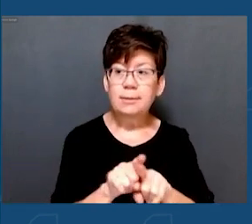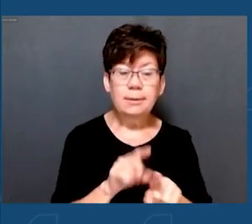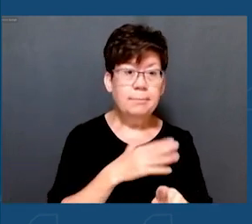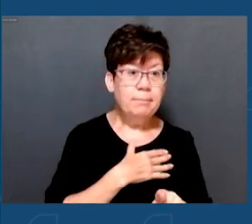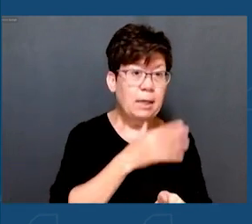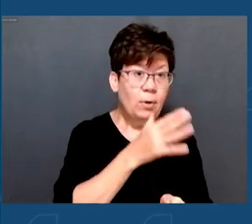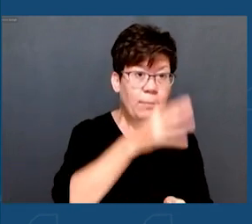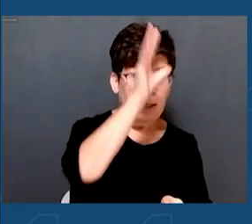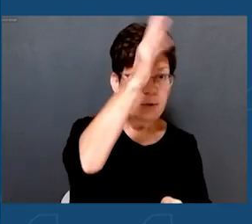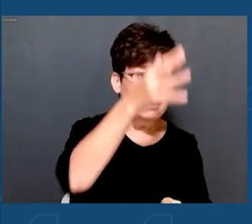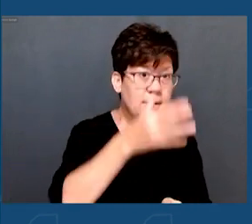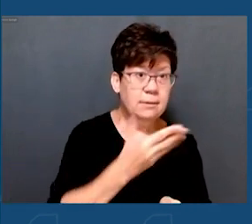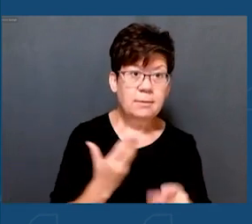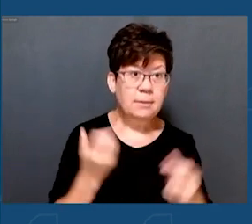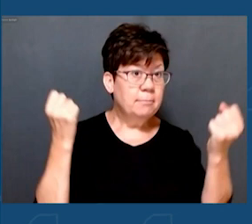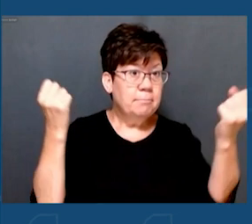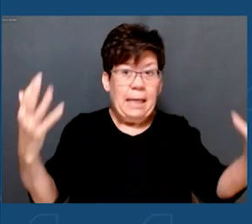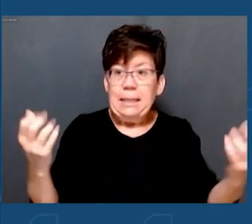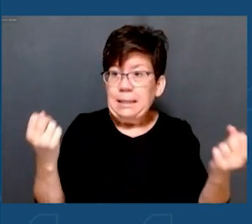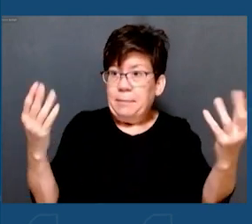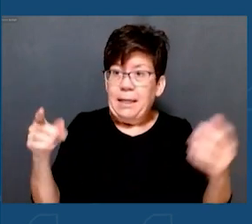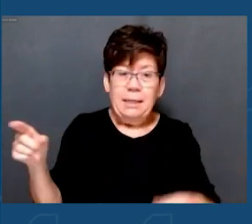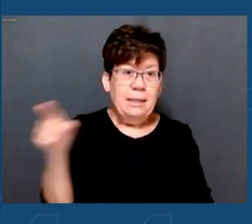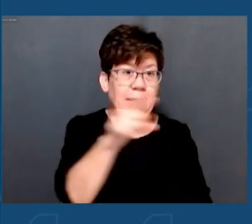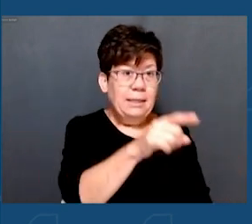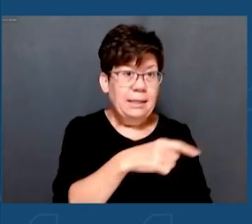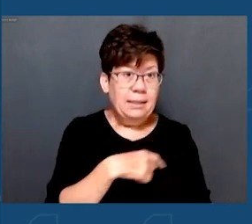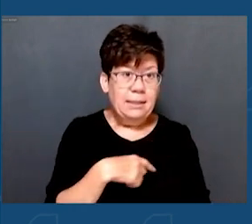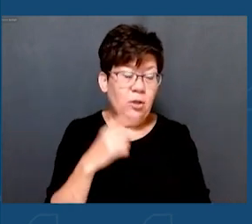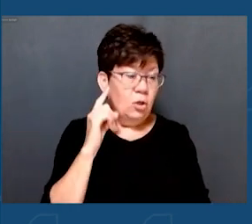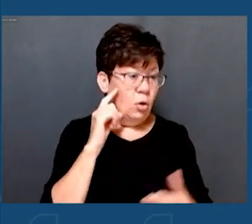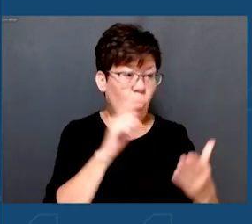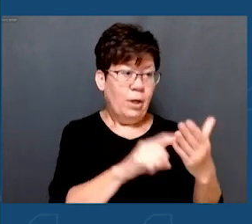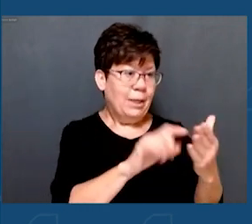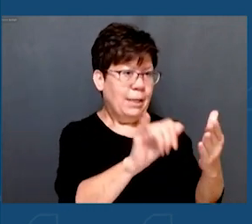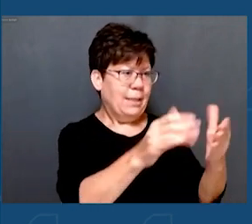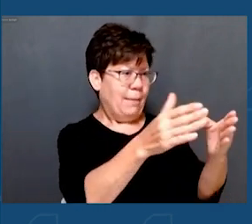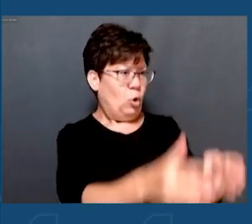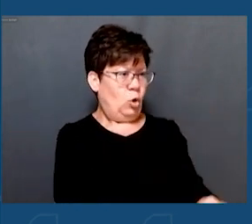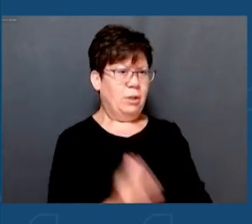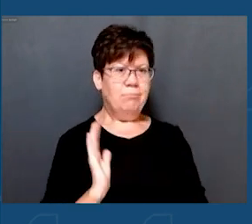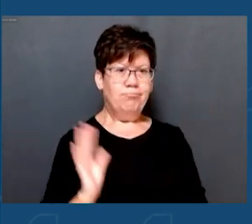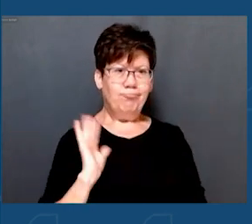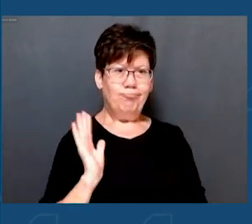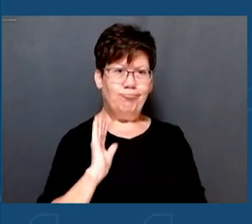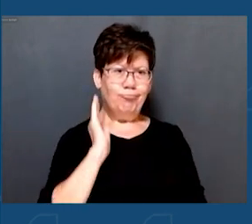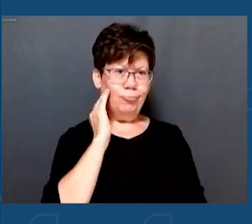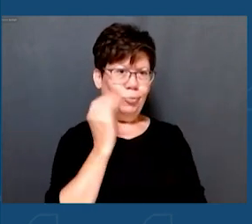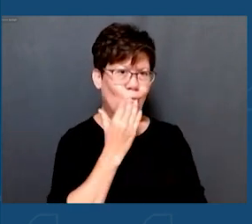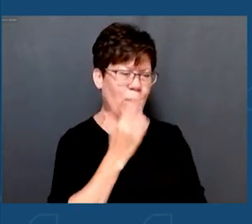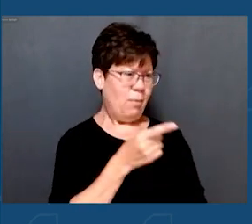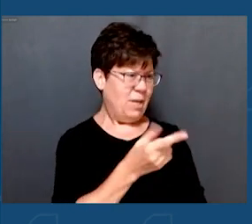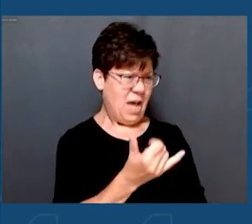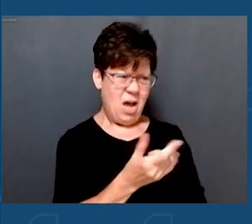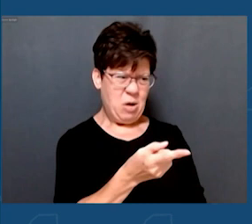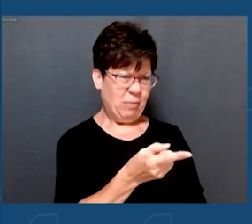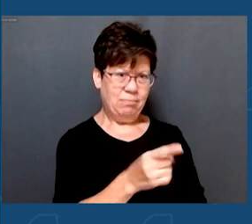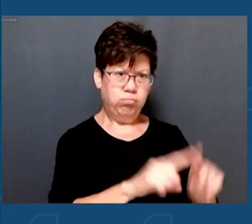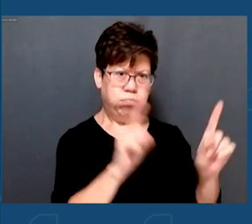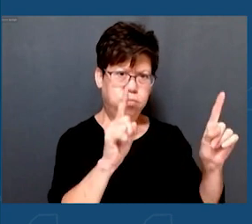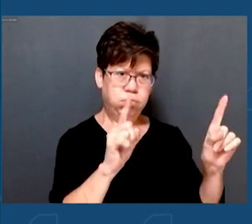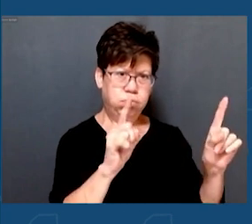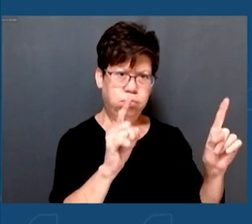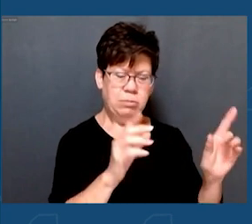many other family members. We saw that. You don't recognize the person that you knew so well. But I believe we've reached a turning